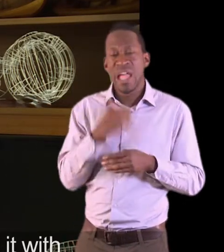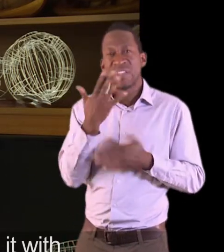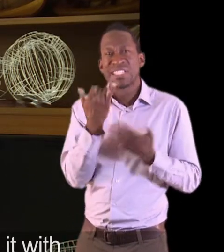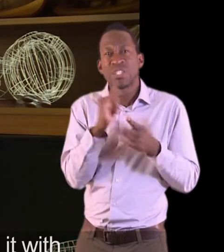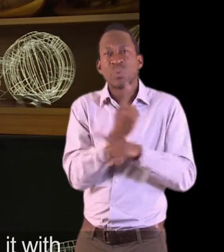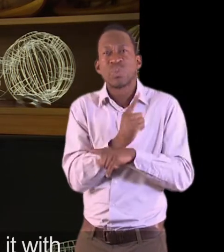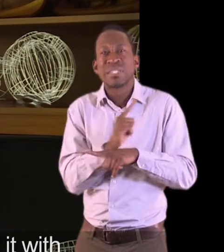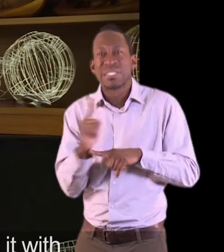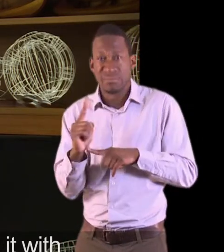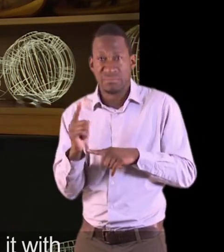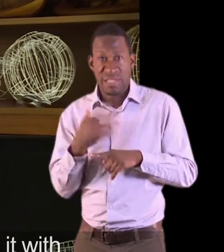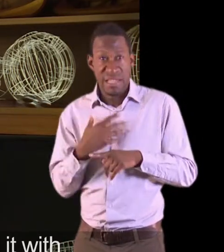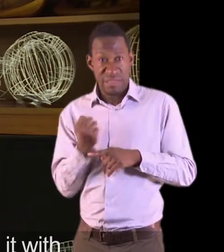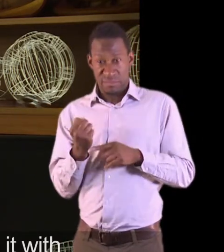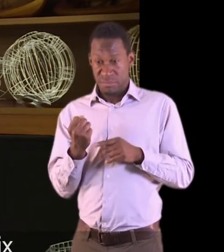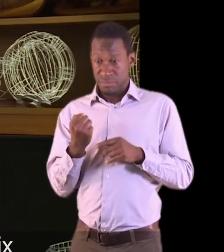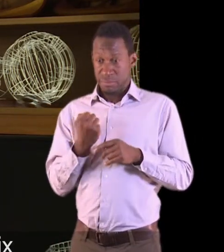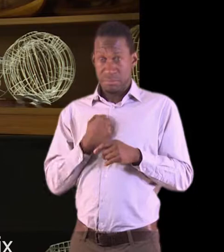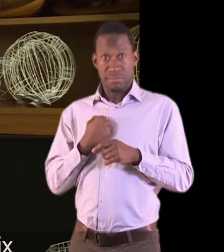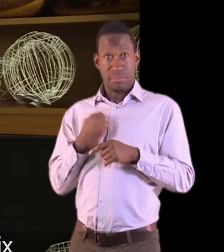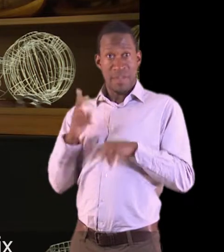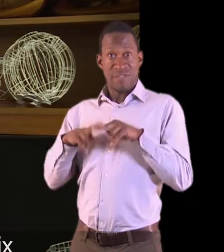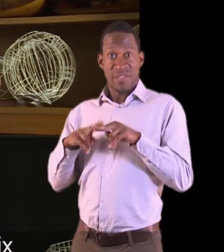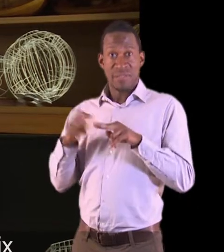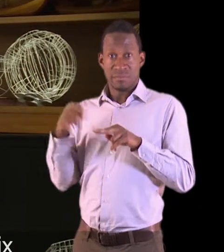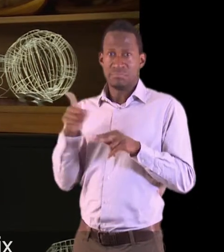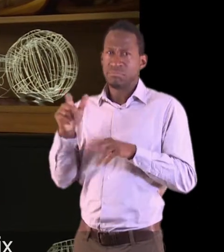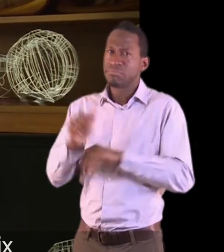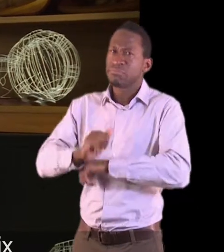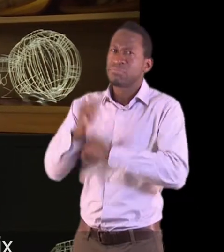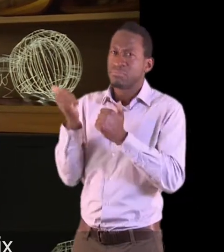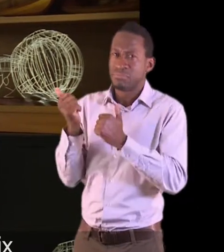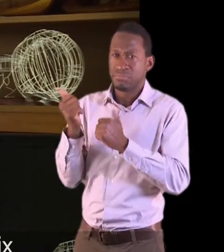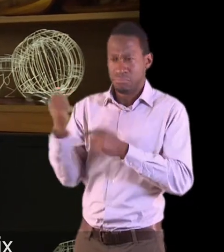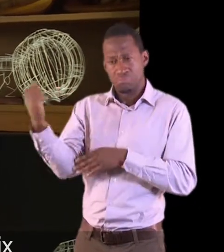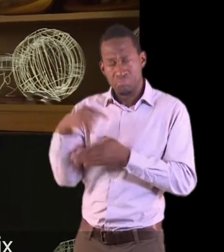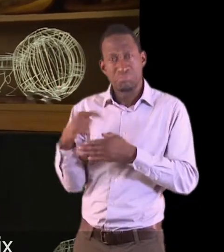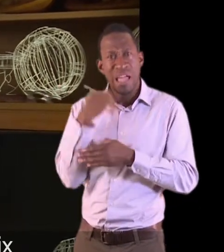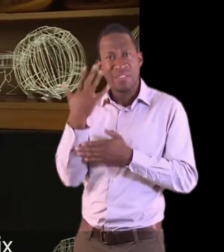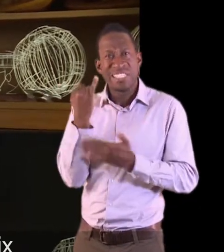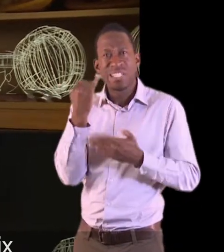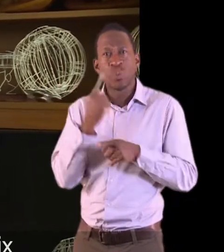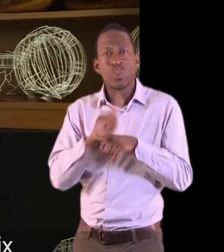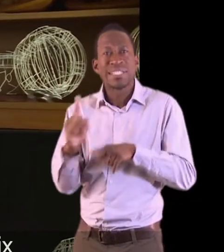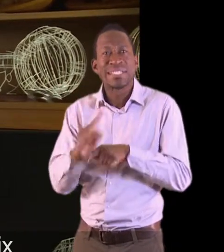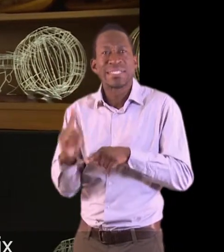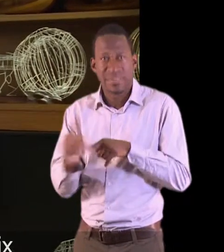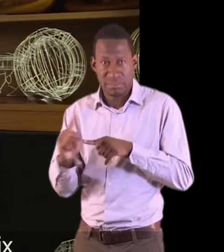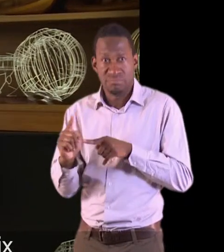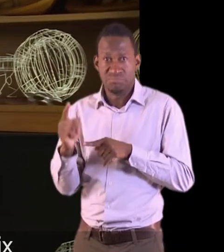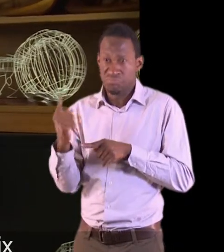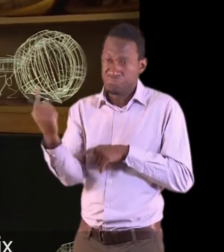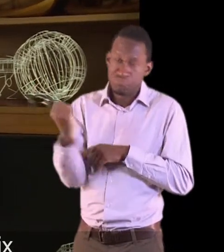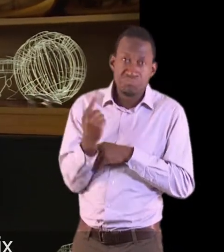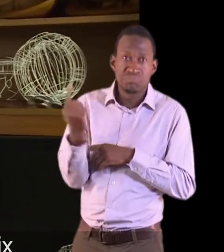the old man. He was very good. He came every 6 weeks when he could.